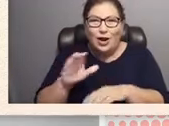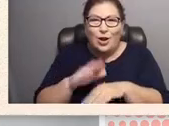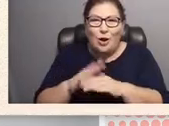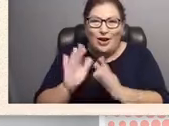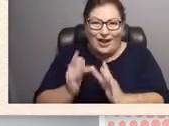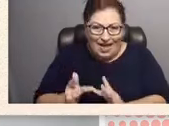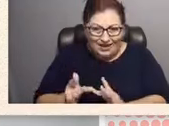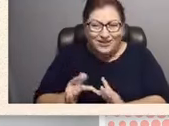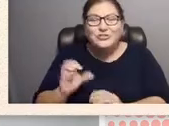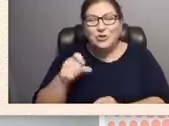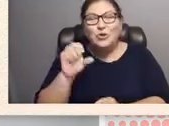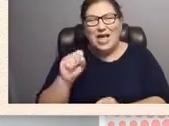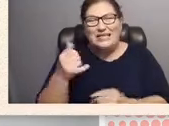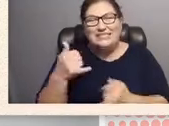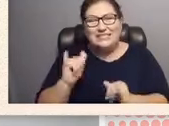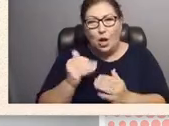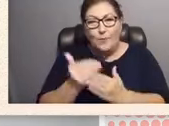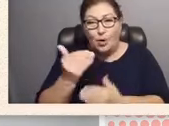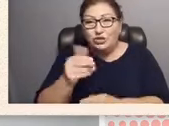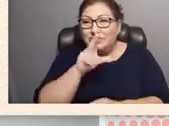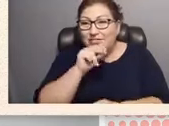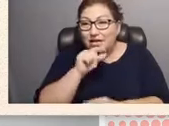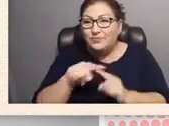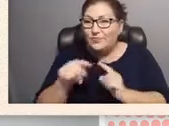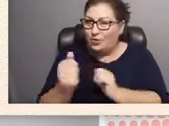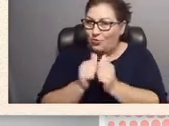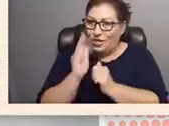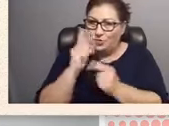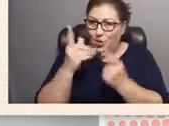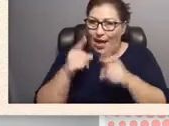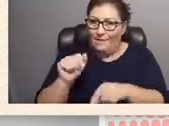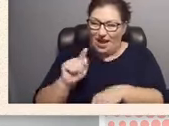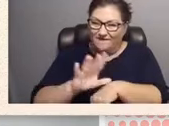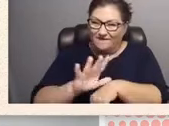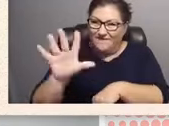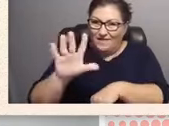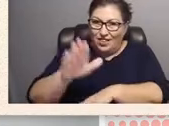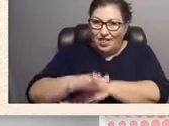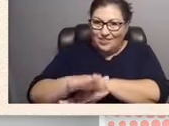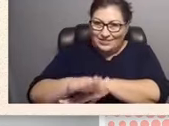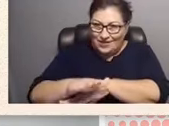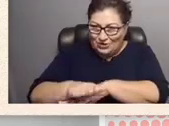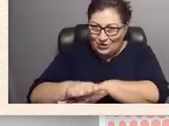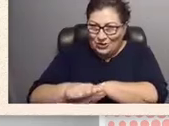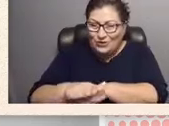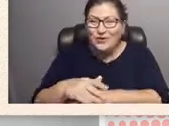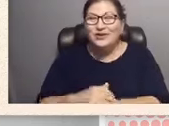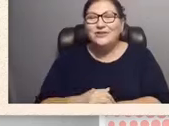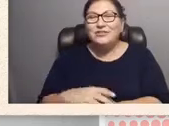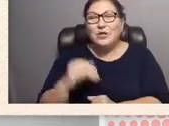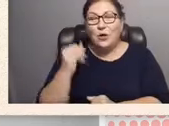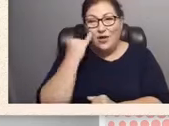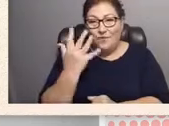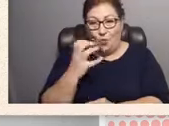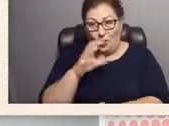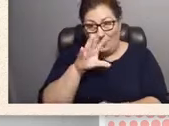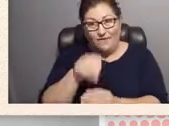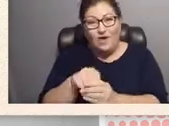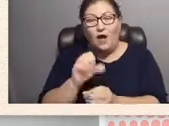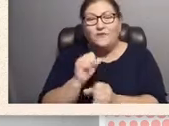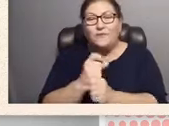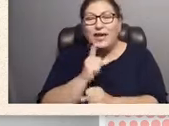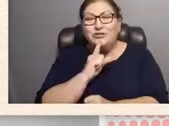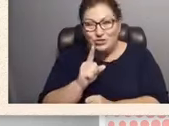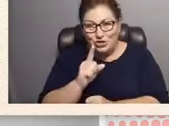can still purchase ducks, but the race is happening at 5 o'clock this afternoon. So if you want to be involved, make sure you go check that